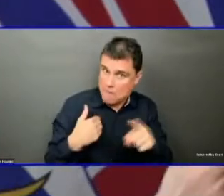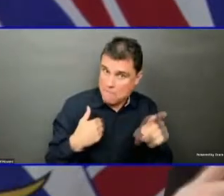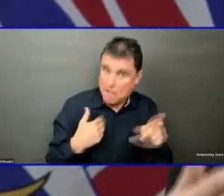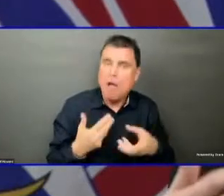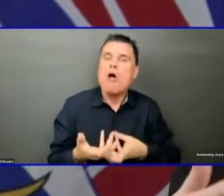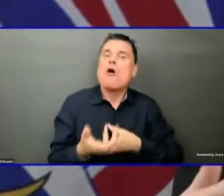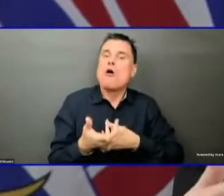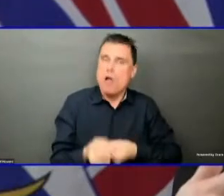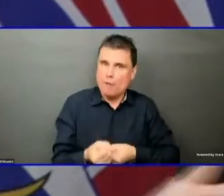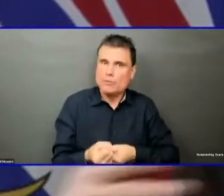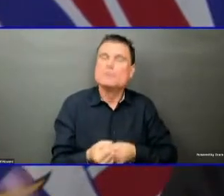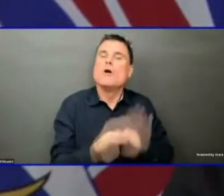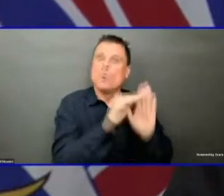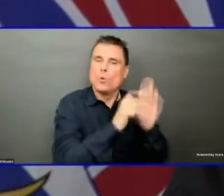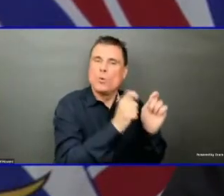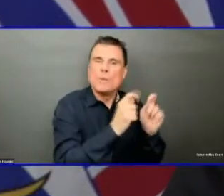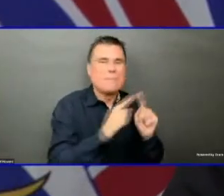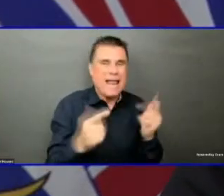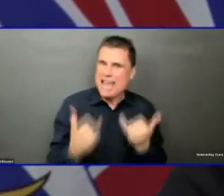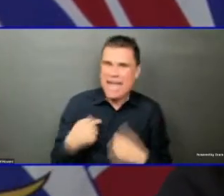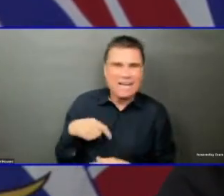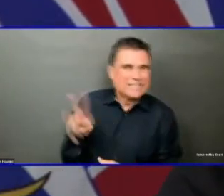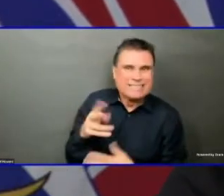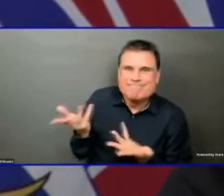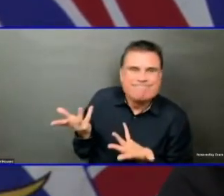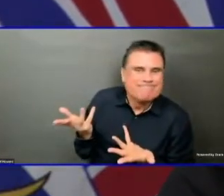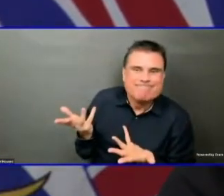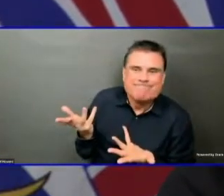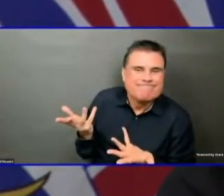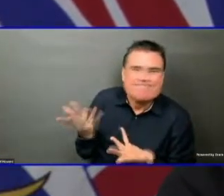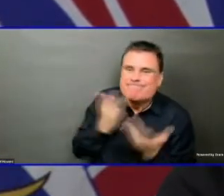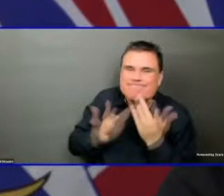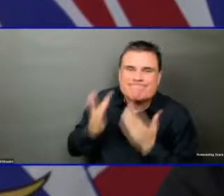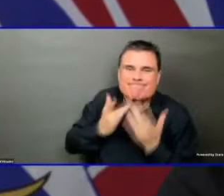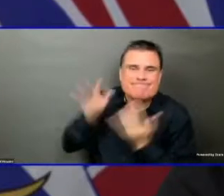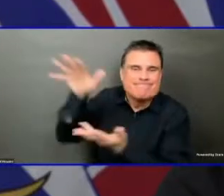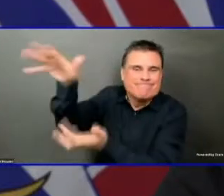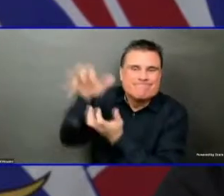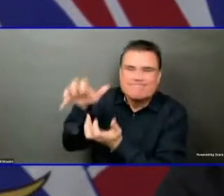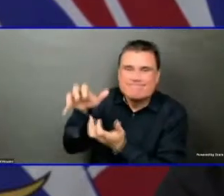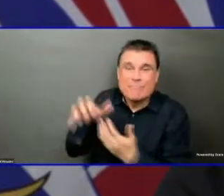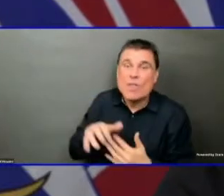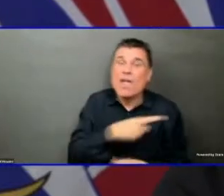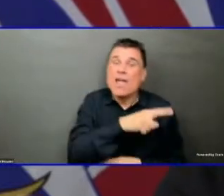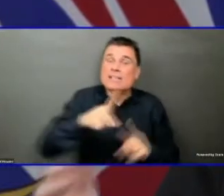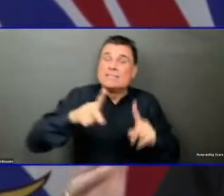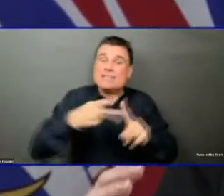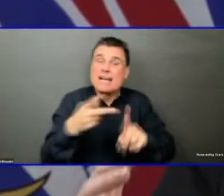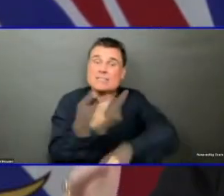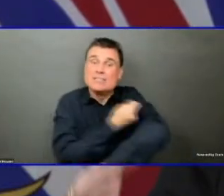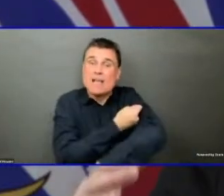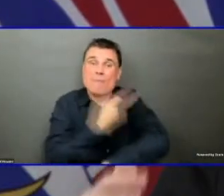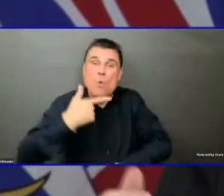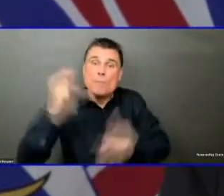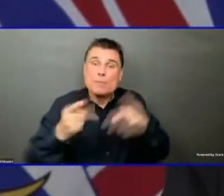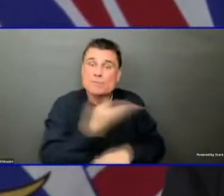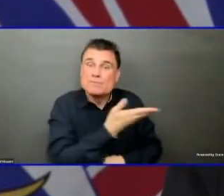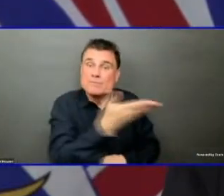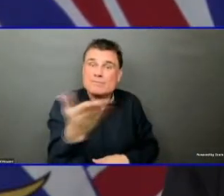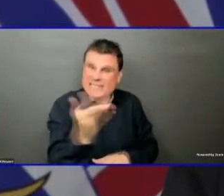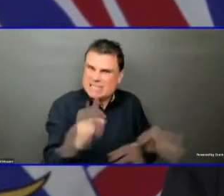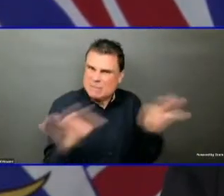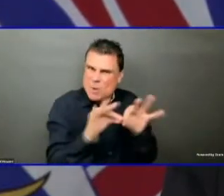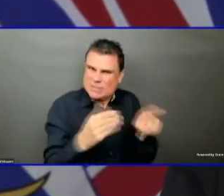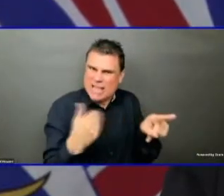we're realizing that the second dose in elderly people, for example, is probably an important safety measure to